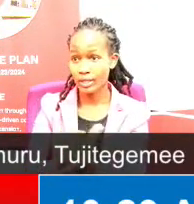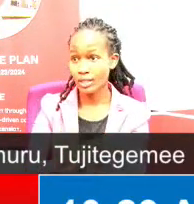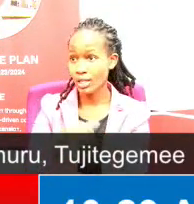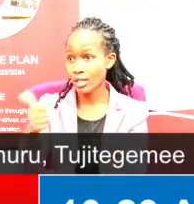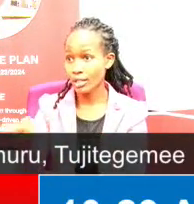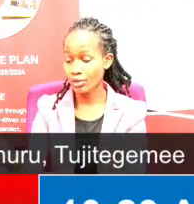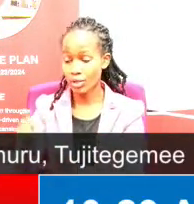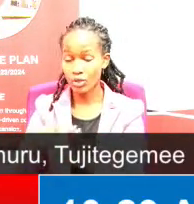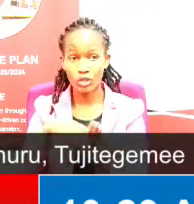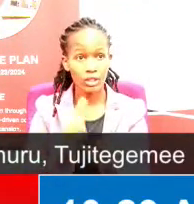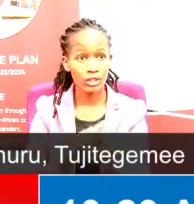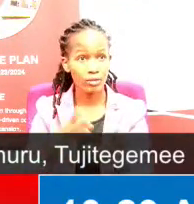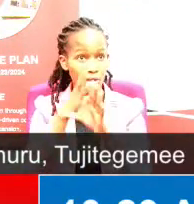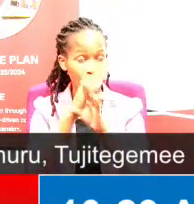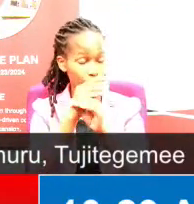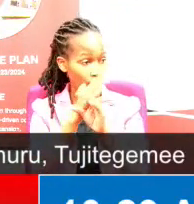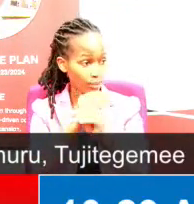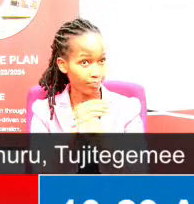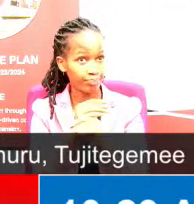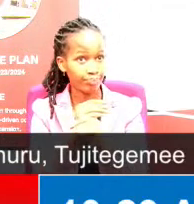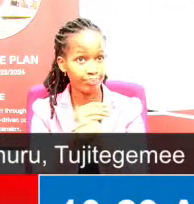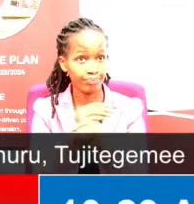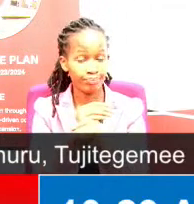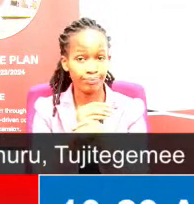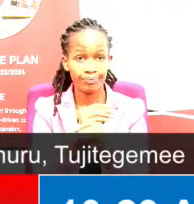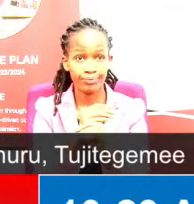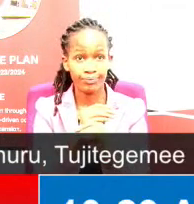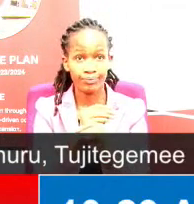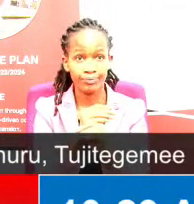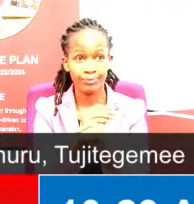and those joining us through the online link,